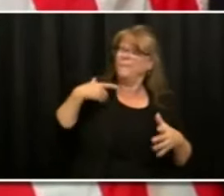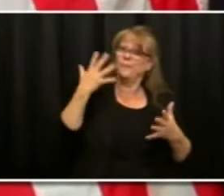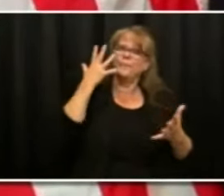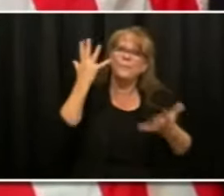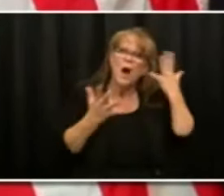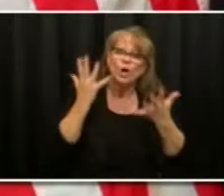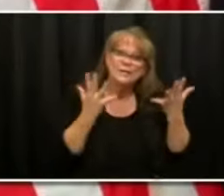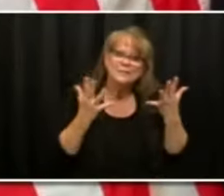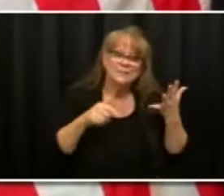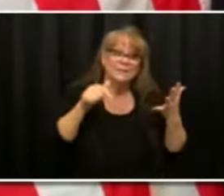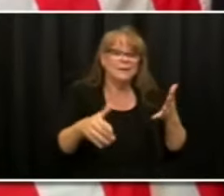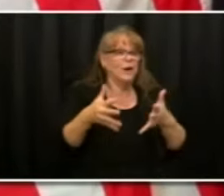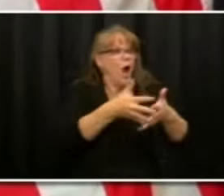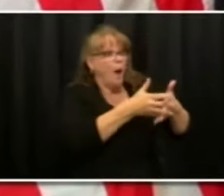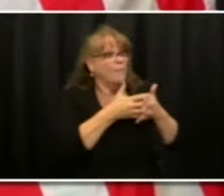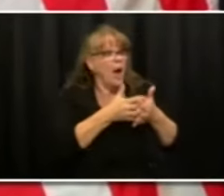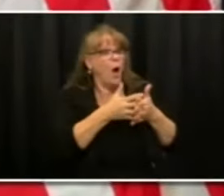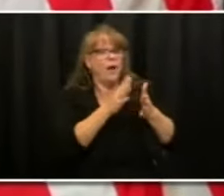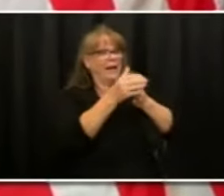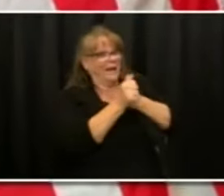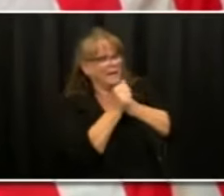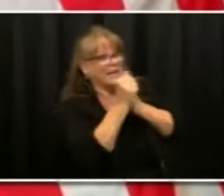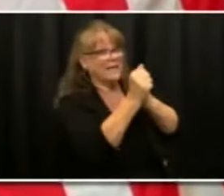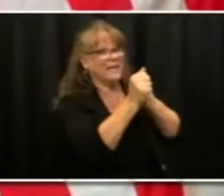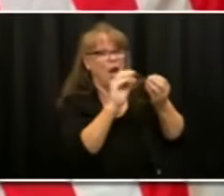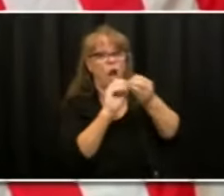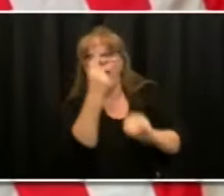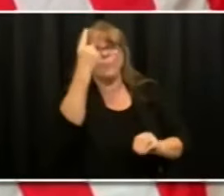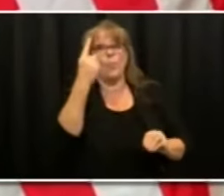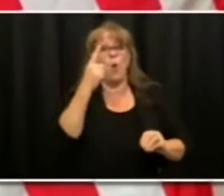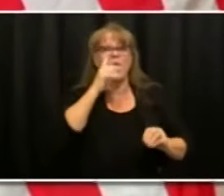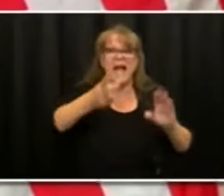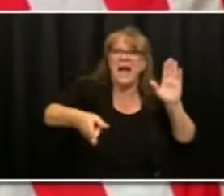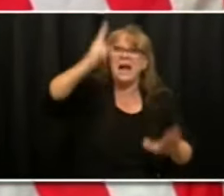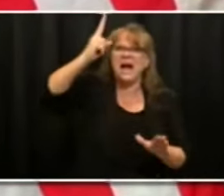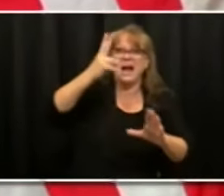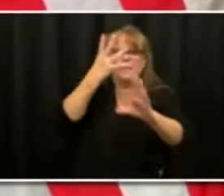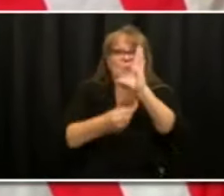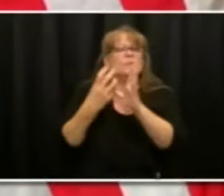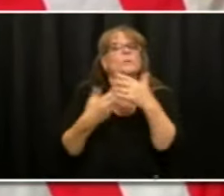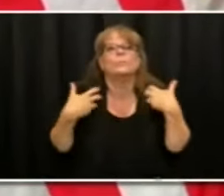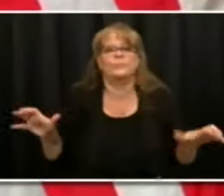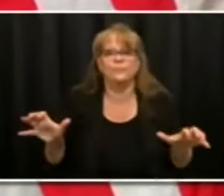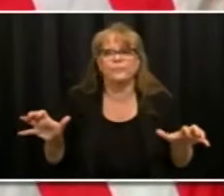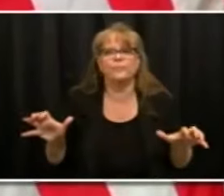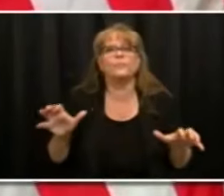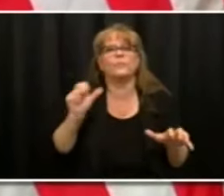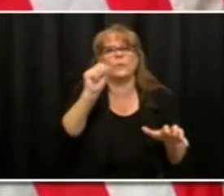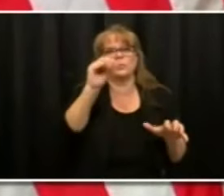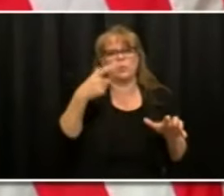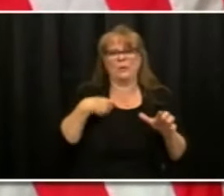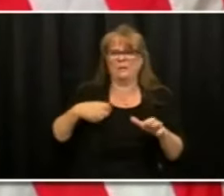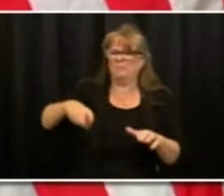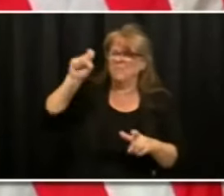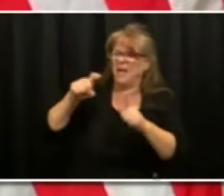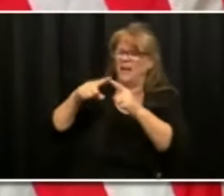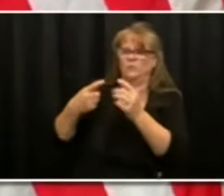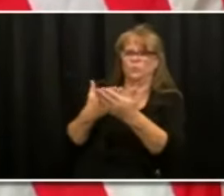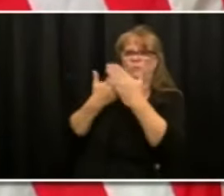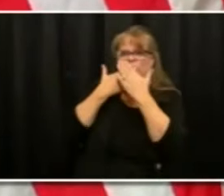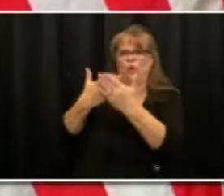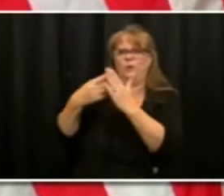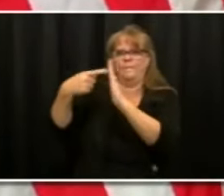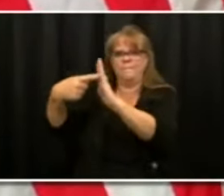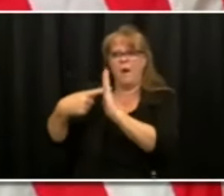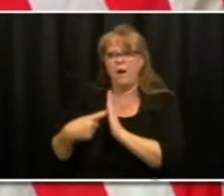And here in Colorado, we want to set that example of containing it early, work closely with Adams, Arapahoe, Denver County. I had